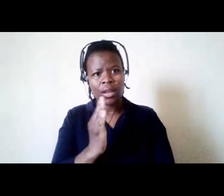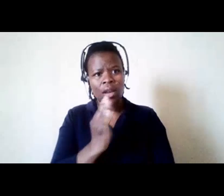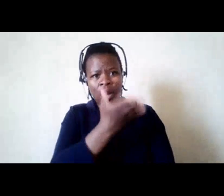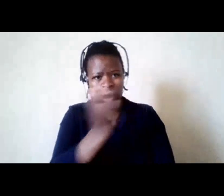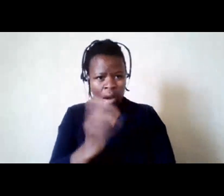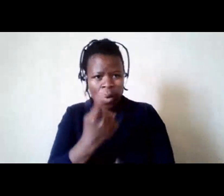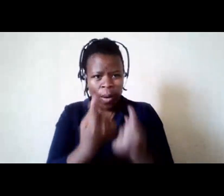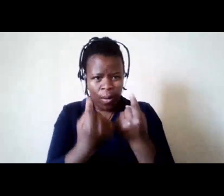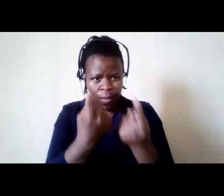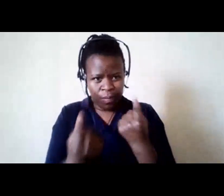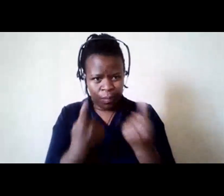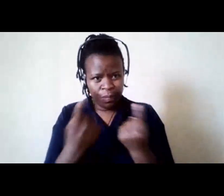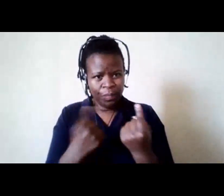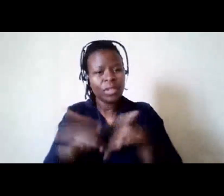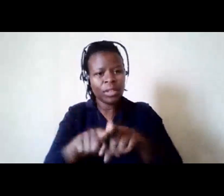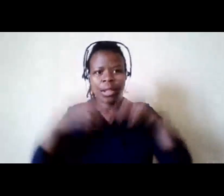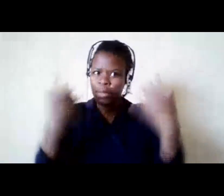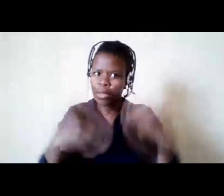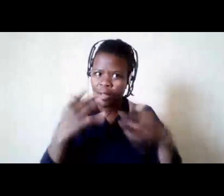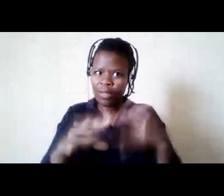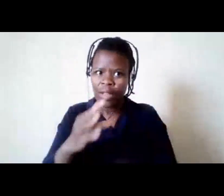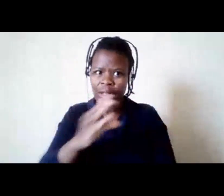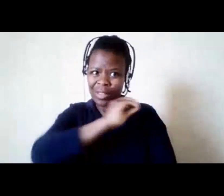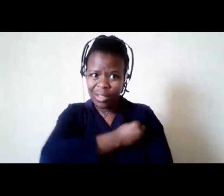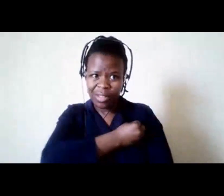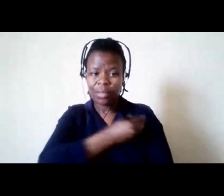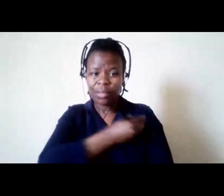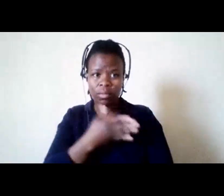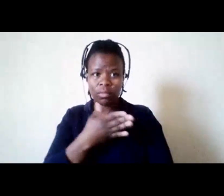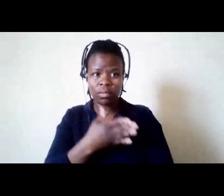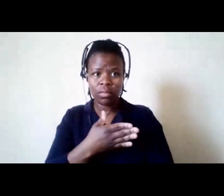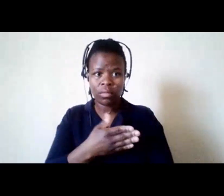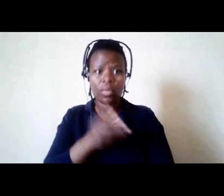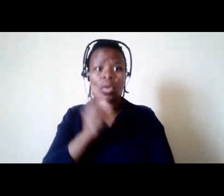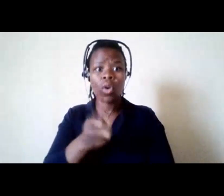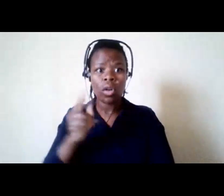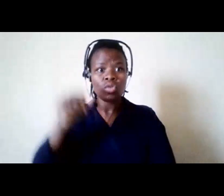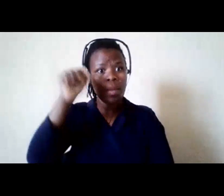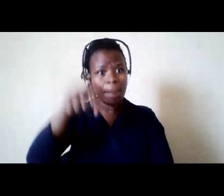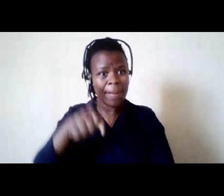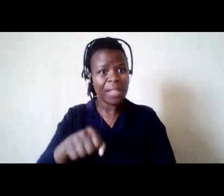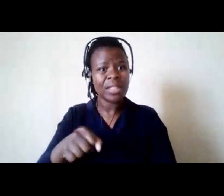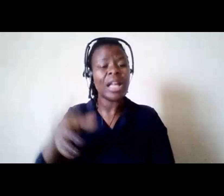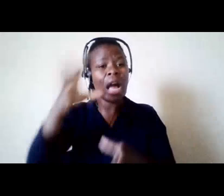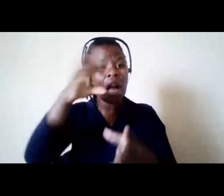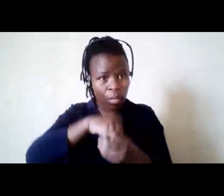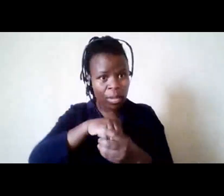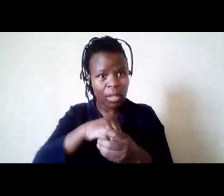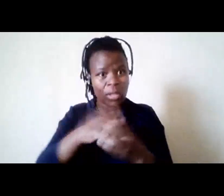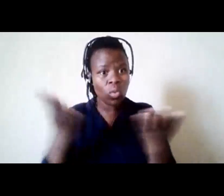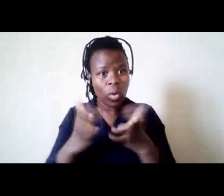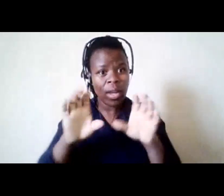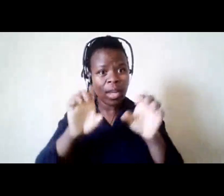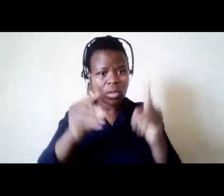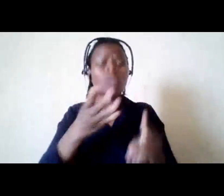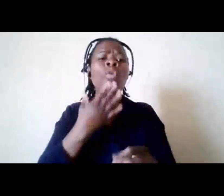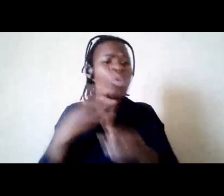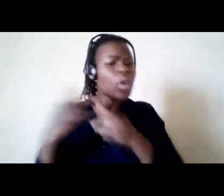individuals with these severe disabilities are also must be accommodated in education? Who must be responsible for